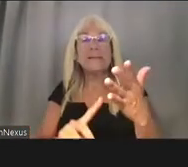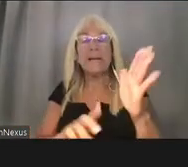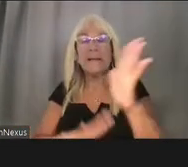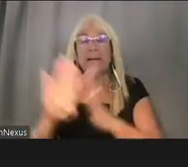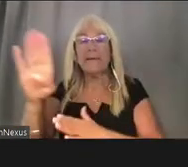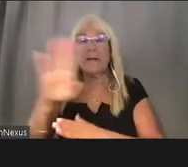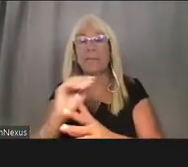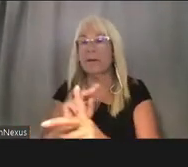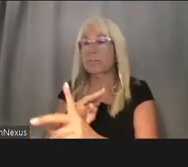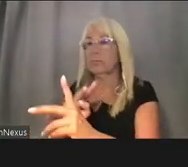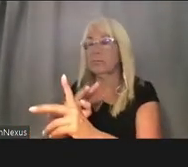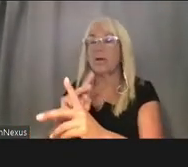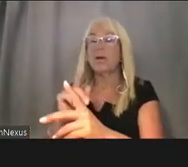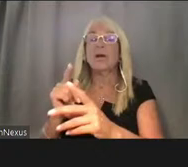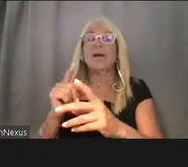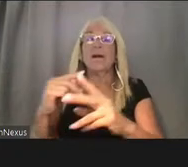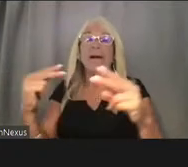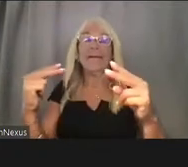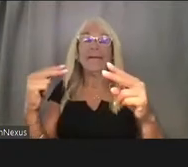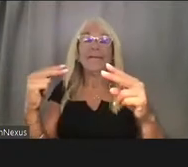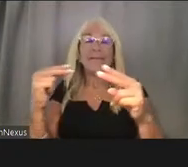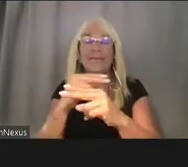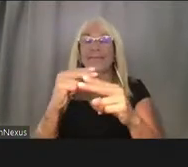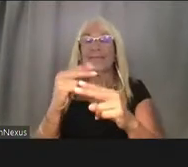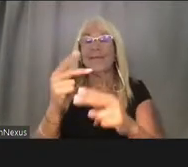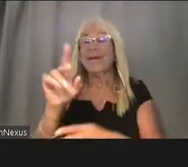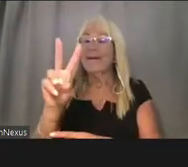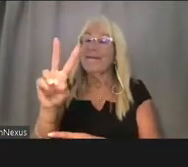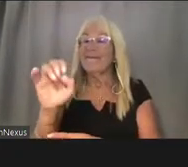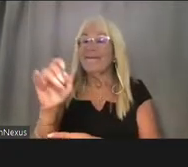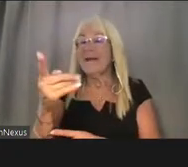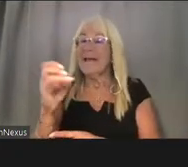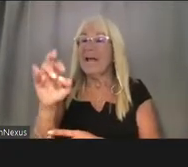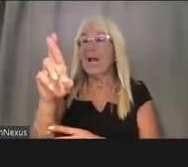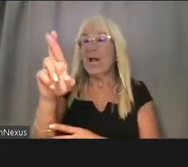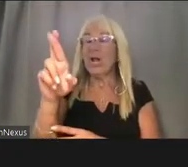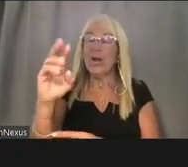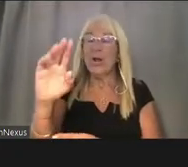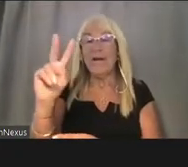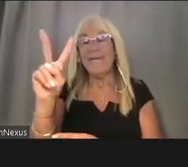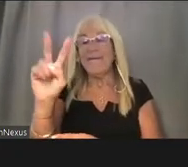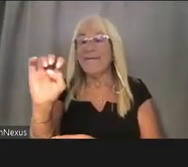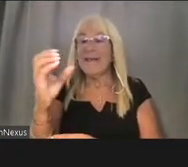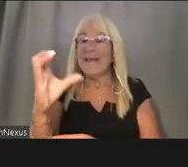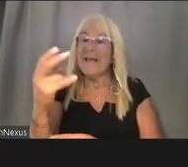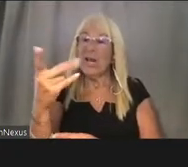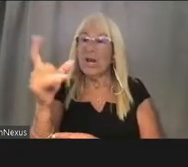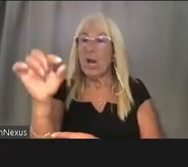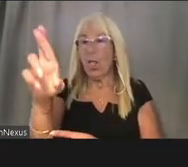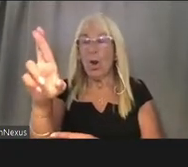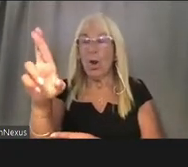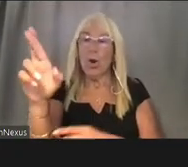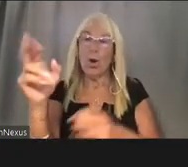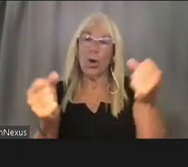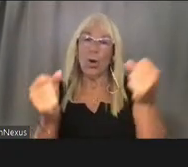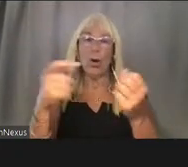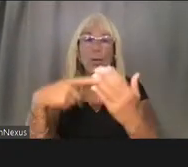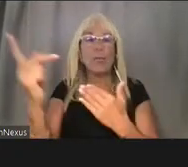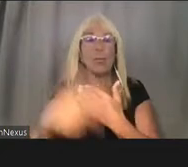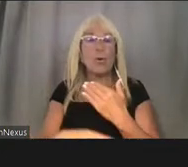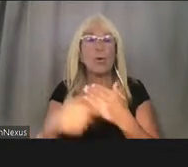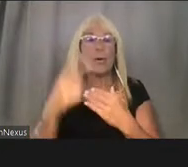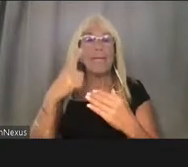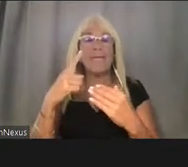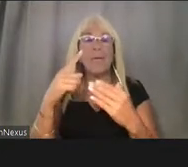a vehicular tolling program to reduce traffic congestion in the Manhattan Central business district as